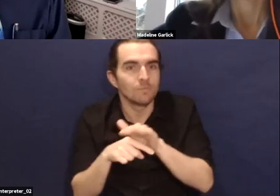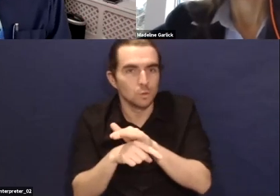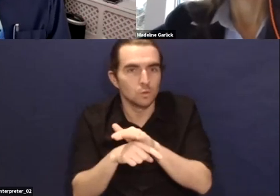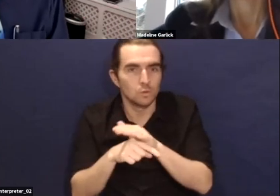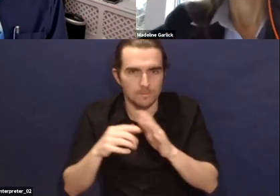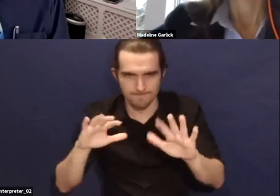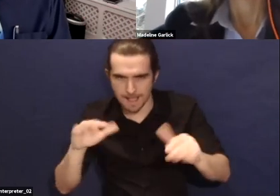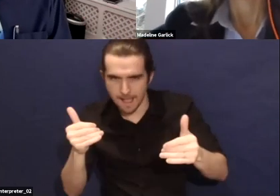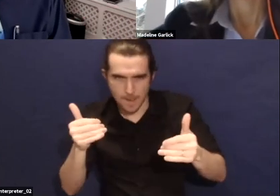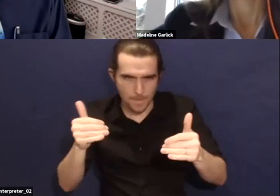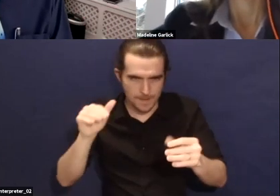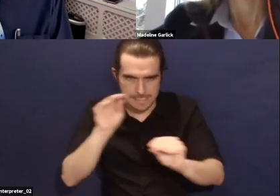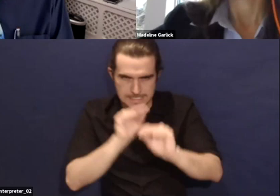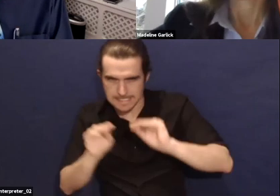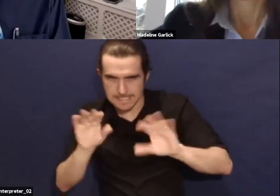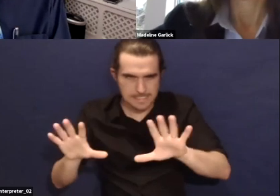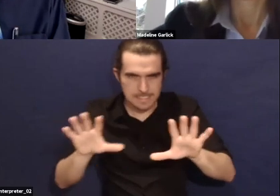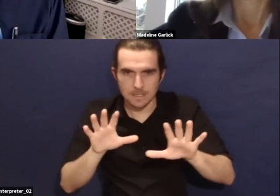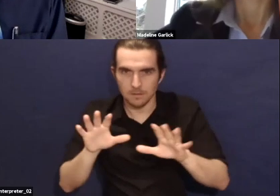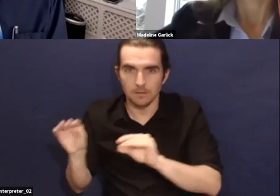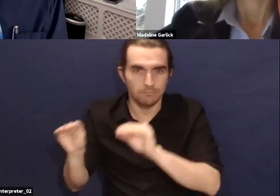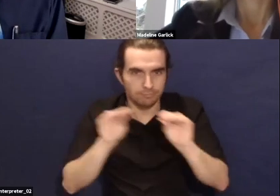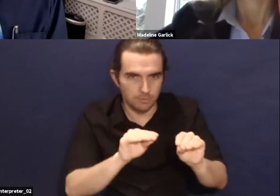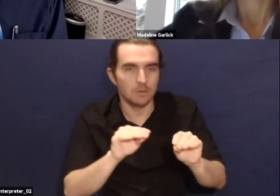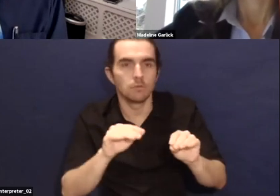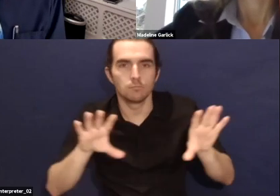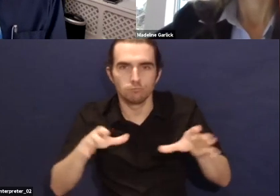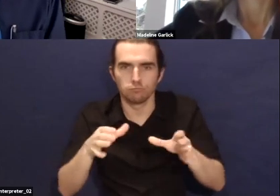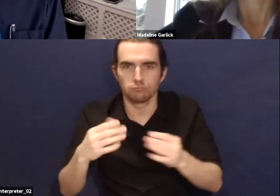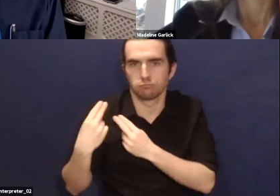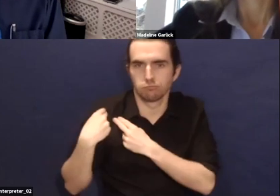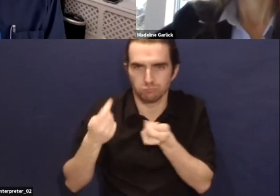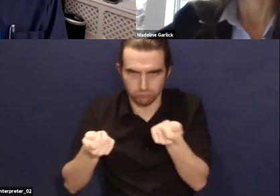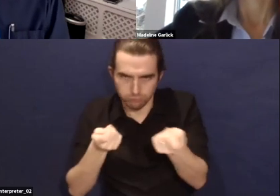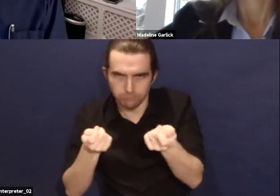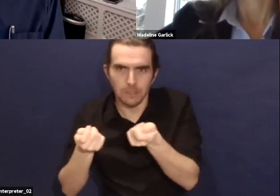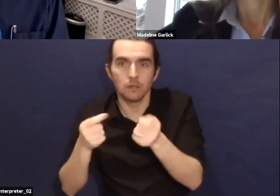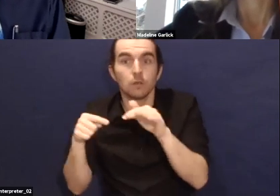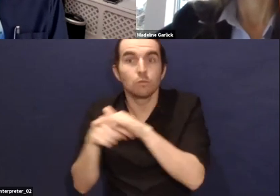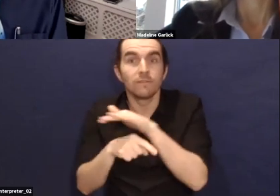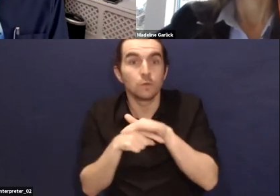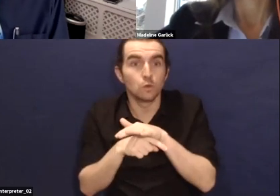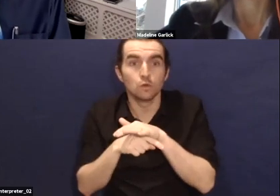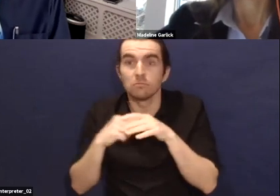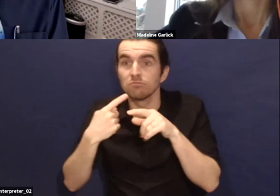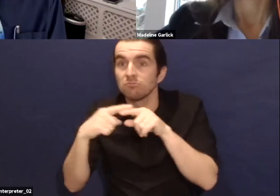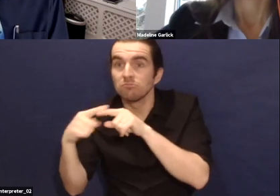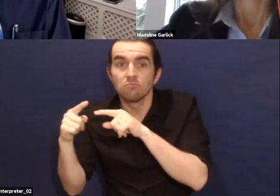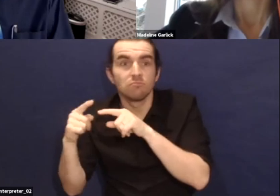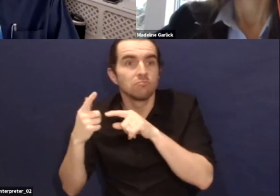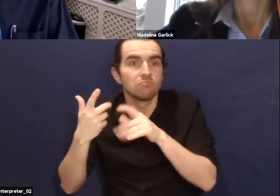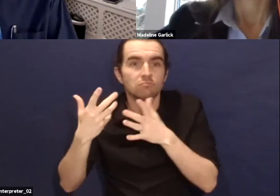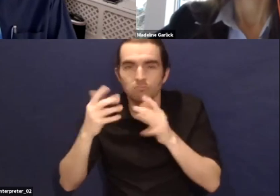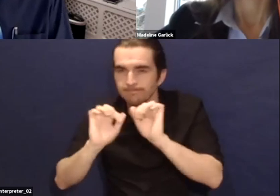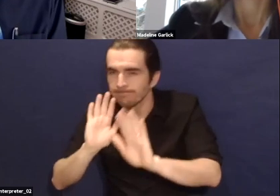enabling them to access work, to access education, will actually improve the lives of everybody in